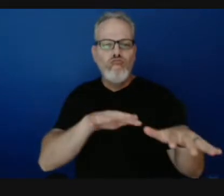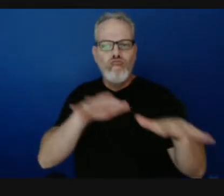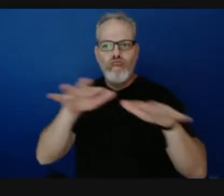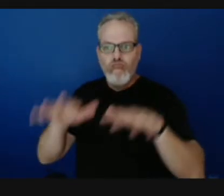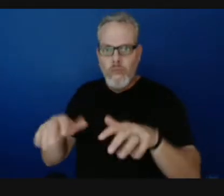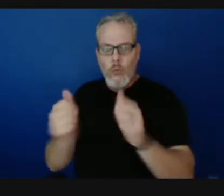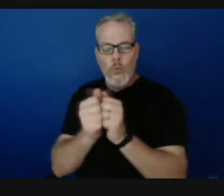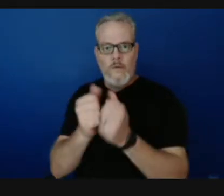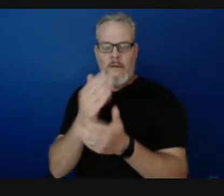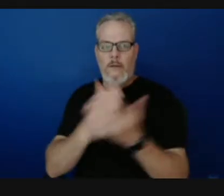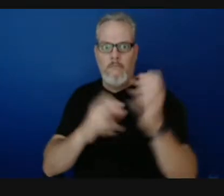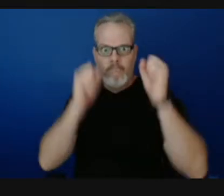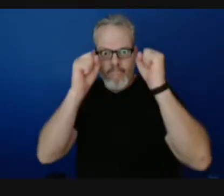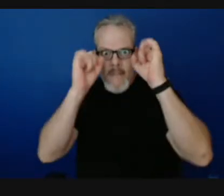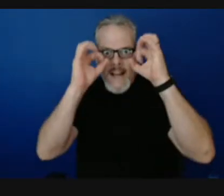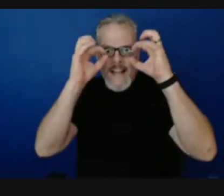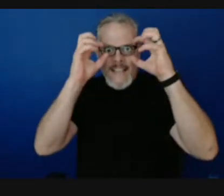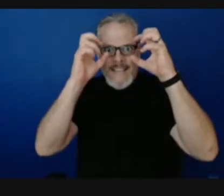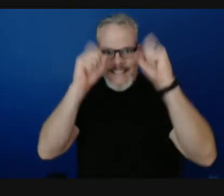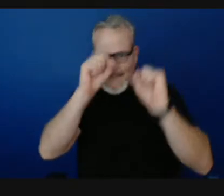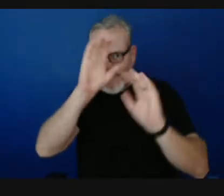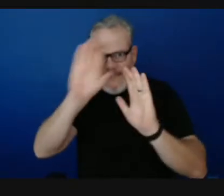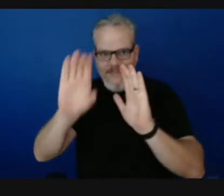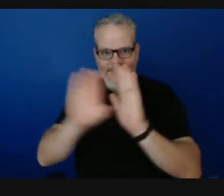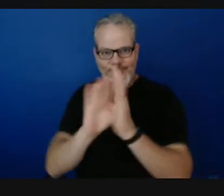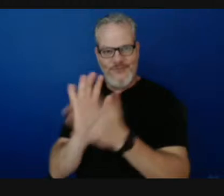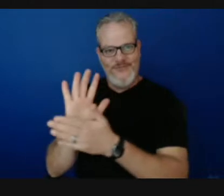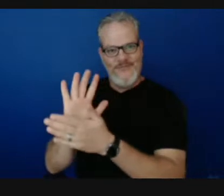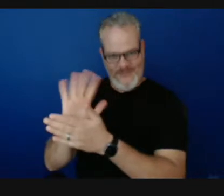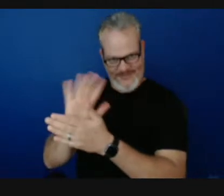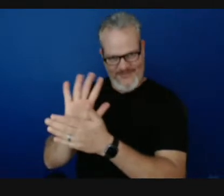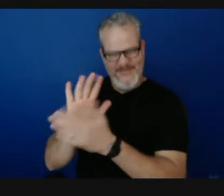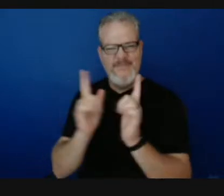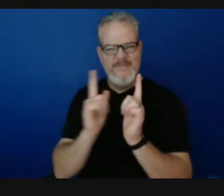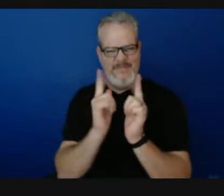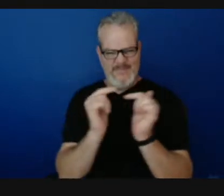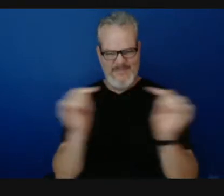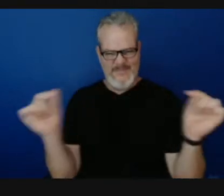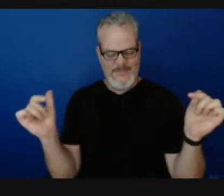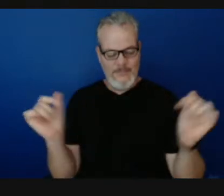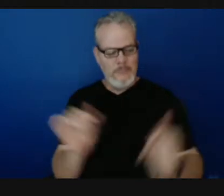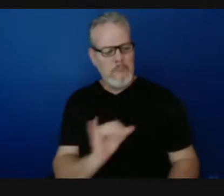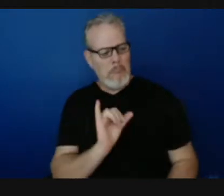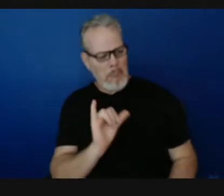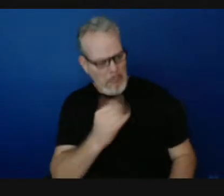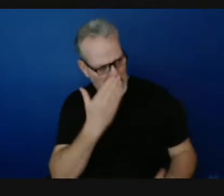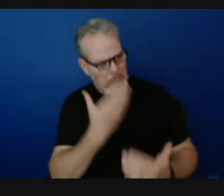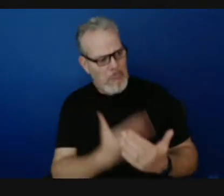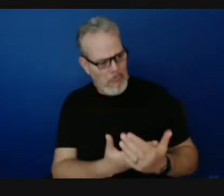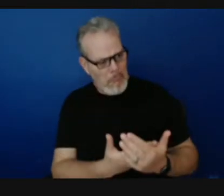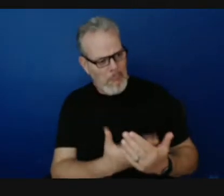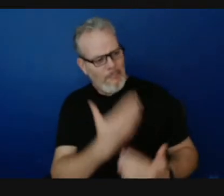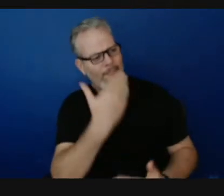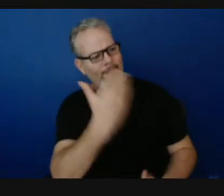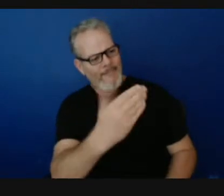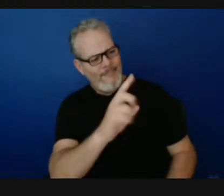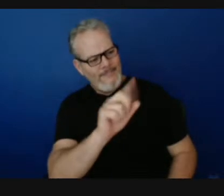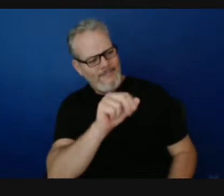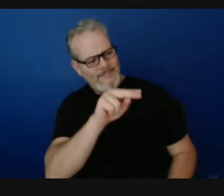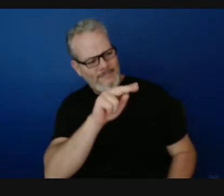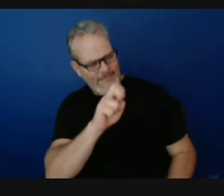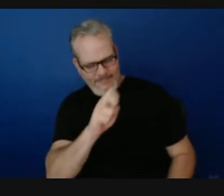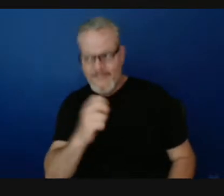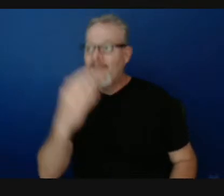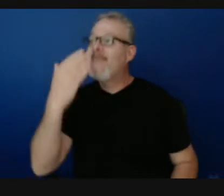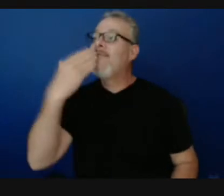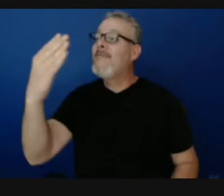and videos and stuff like that. All right, awesome. Yeah, so thanks, Dane, and thanks, Lou, of course, in